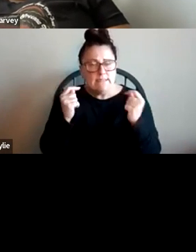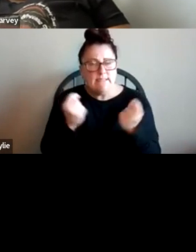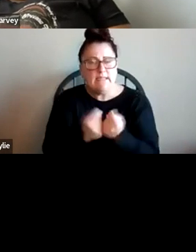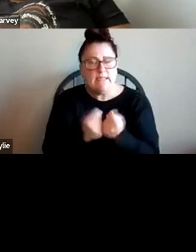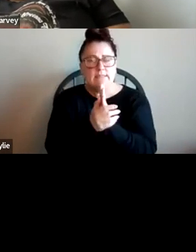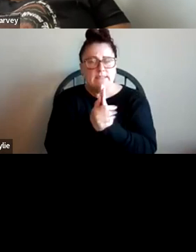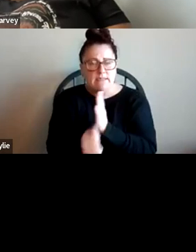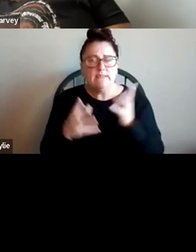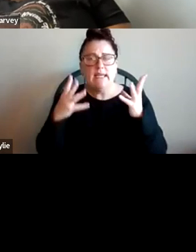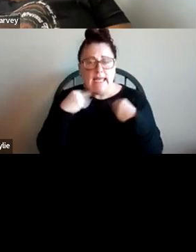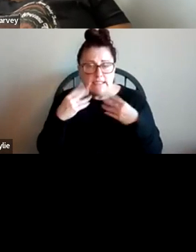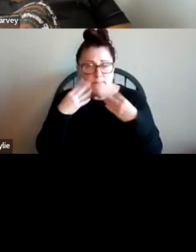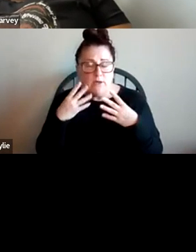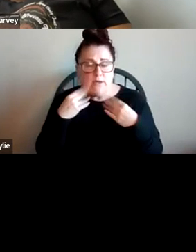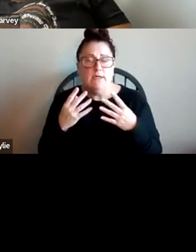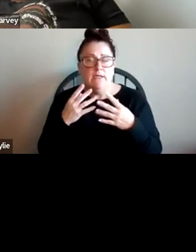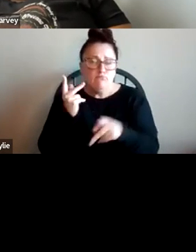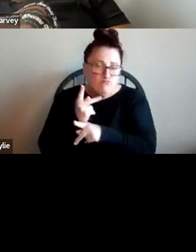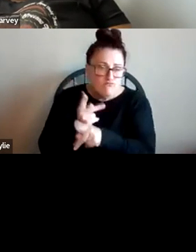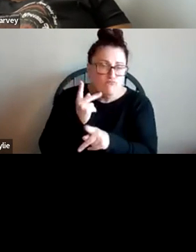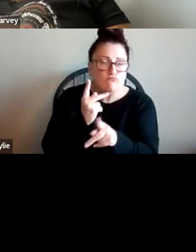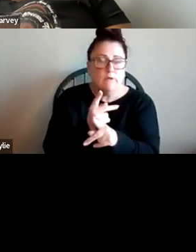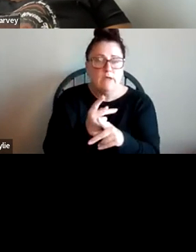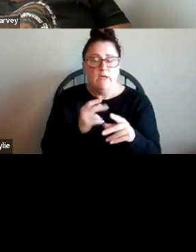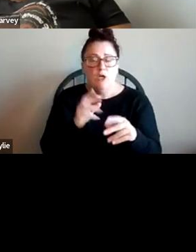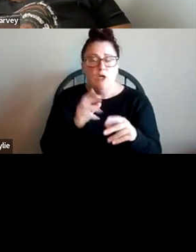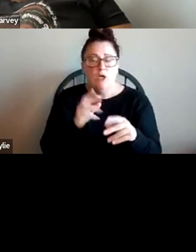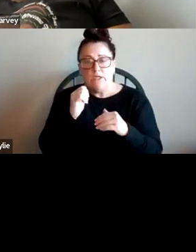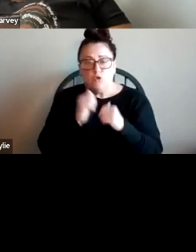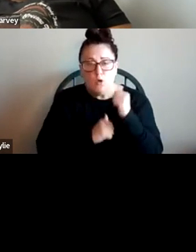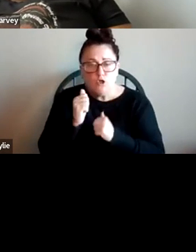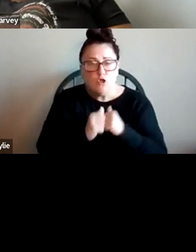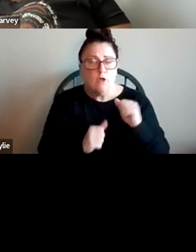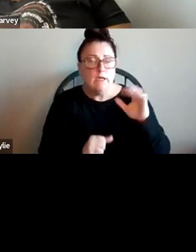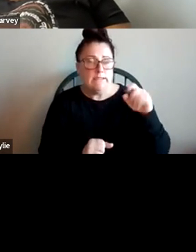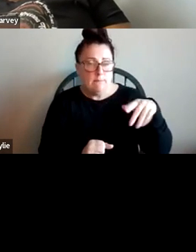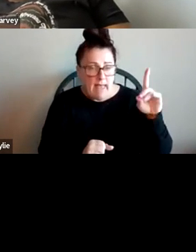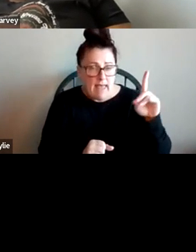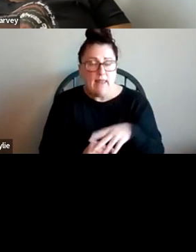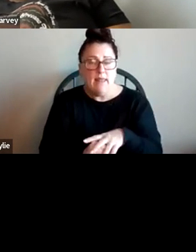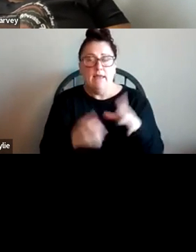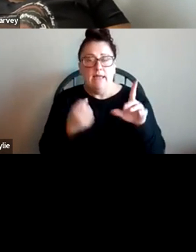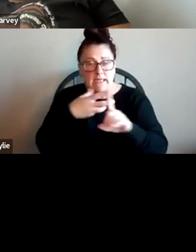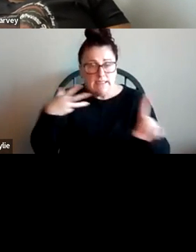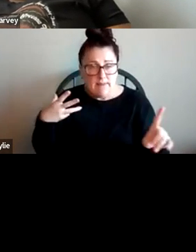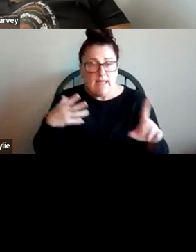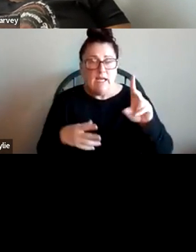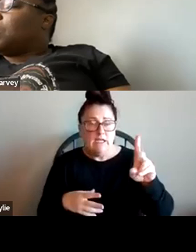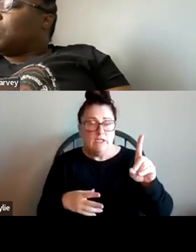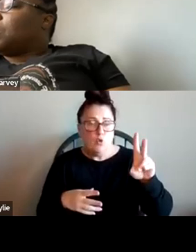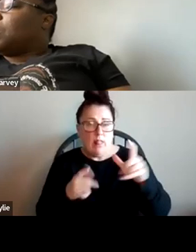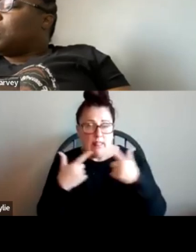skills and experience to be able to tackle things such as restructuring special education, expanding dual